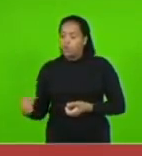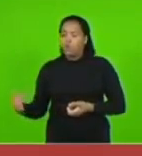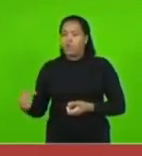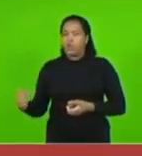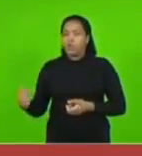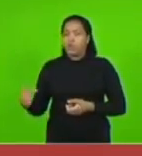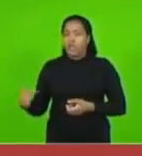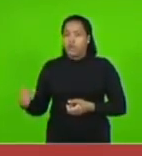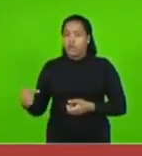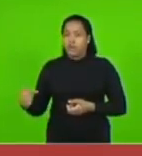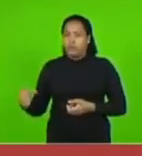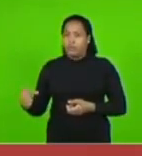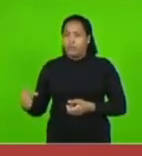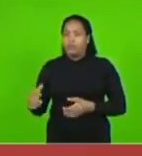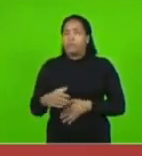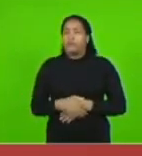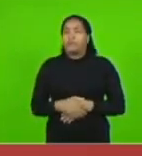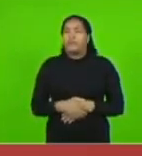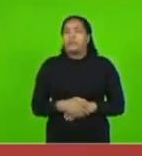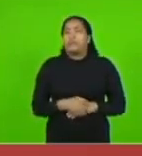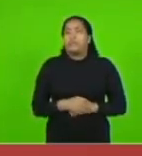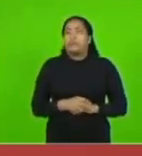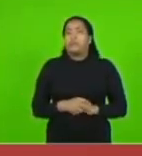And in seventh place